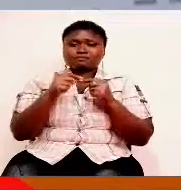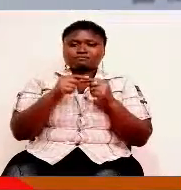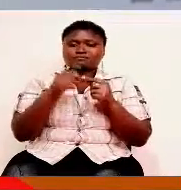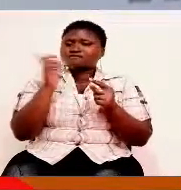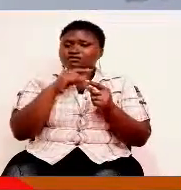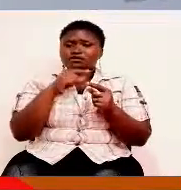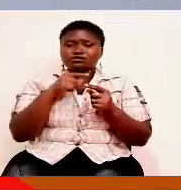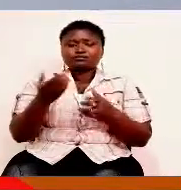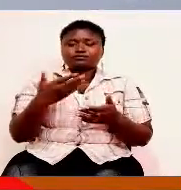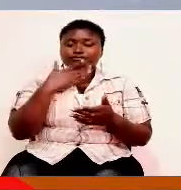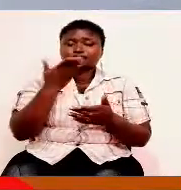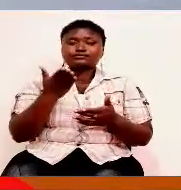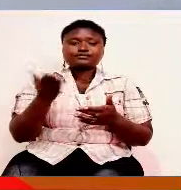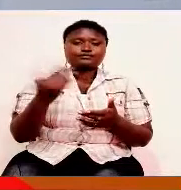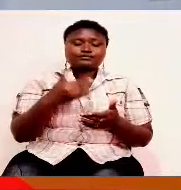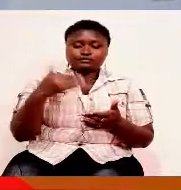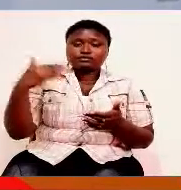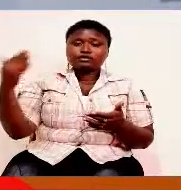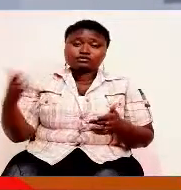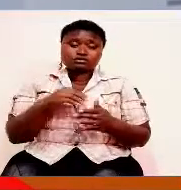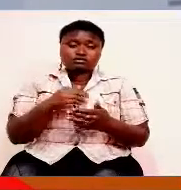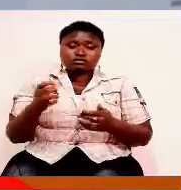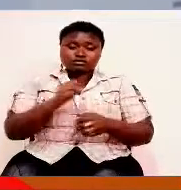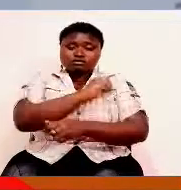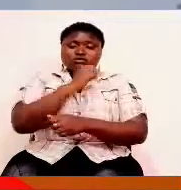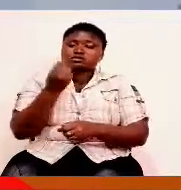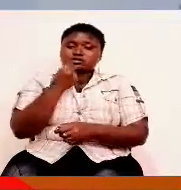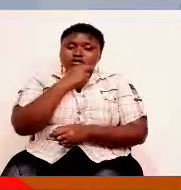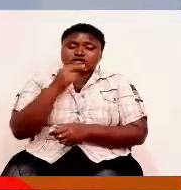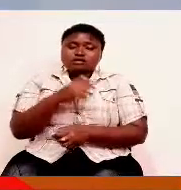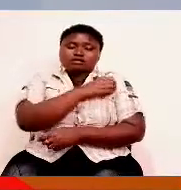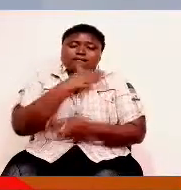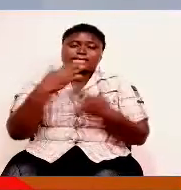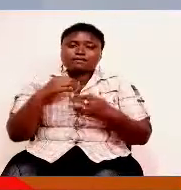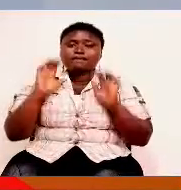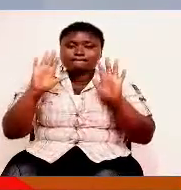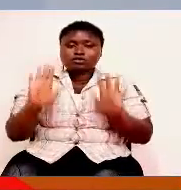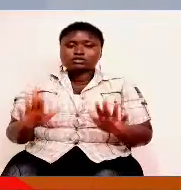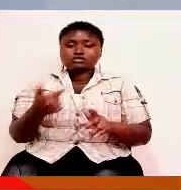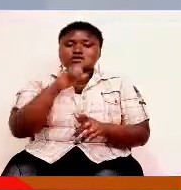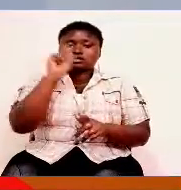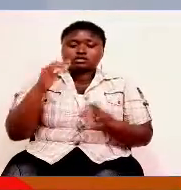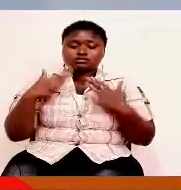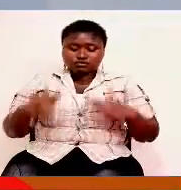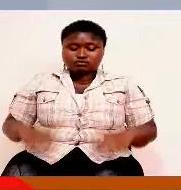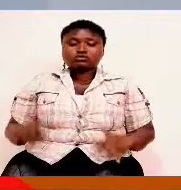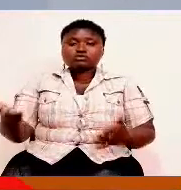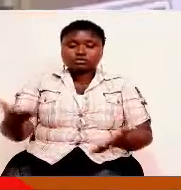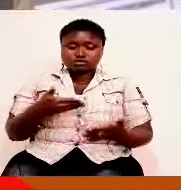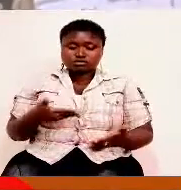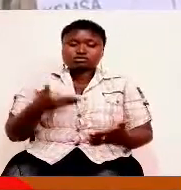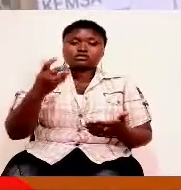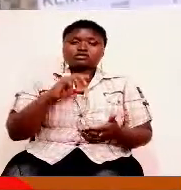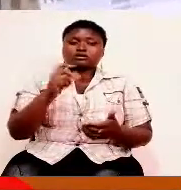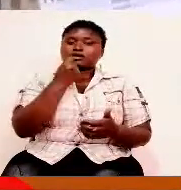ni matetirithetie fata wa kwamukira njanjo ino. Na kuria muingi kumiamukira iri ta dose niguo kuthahuthia maruru